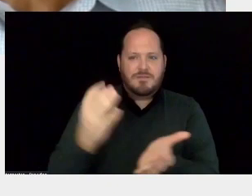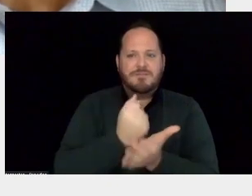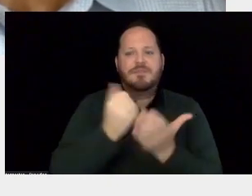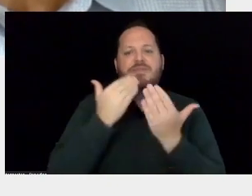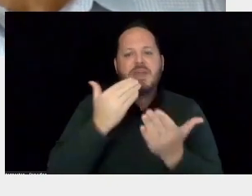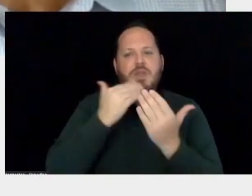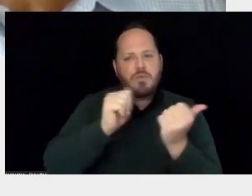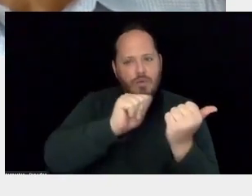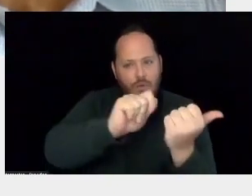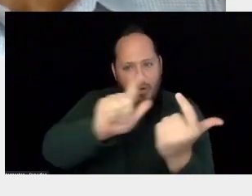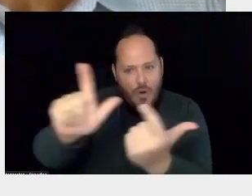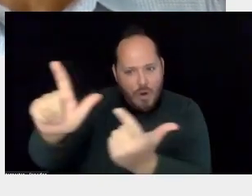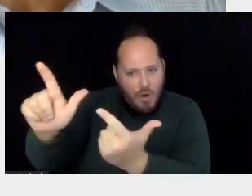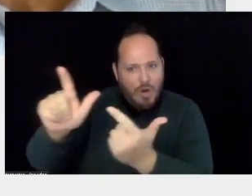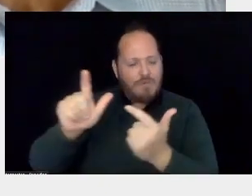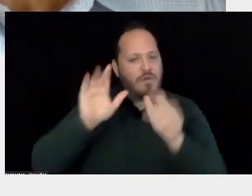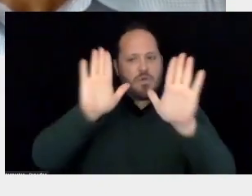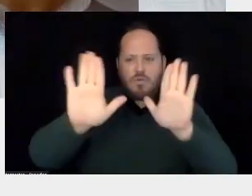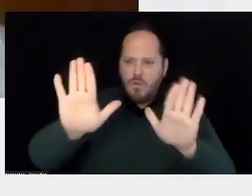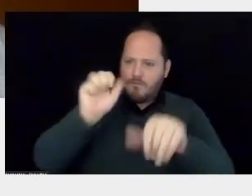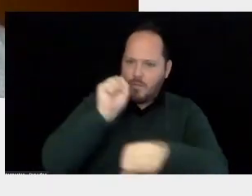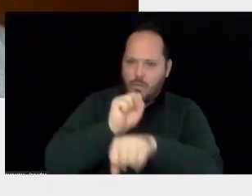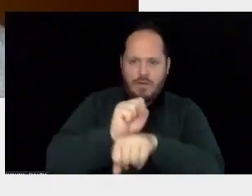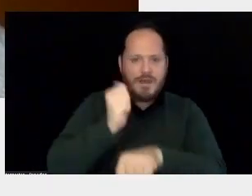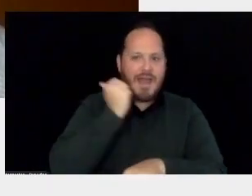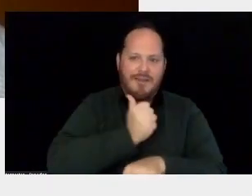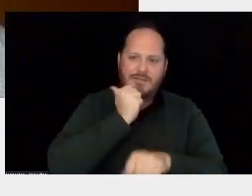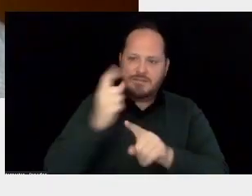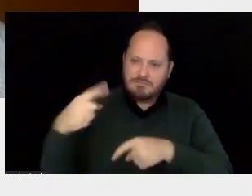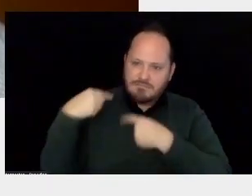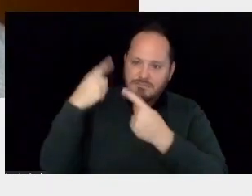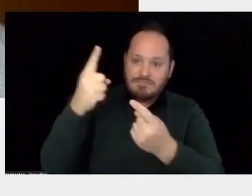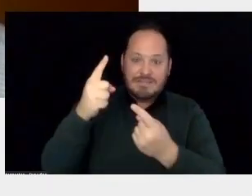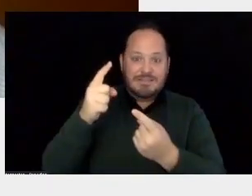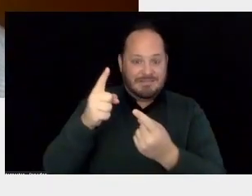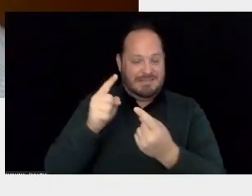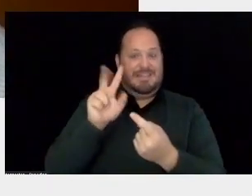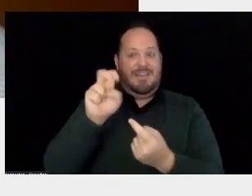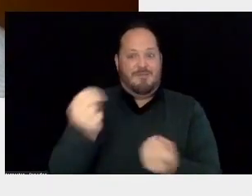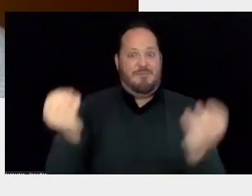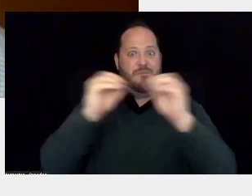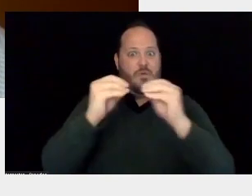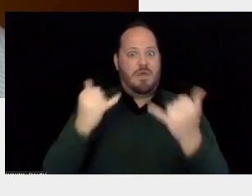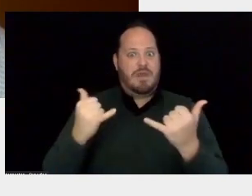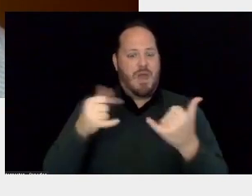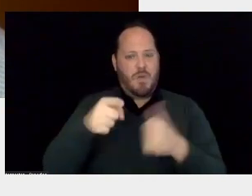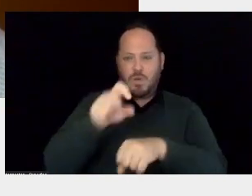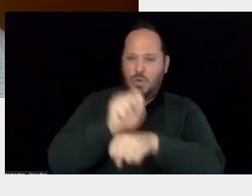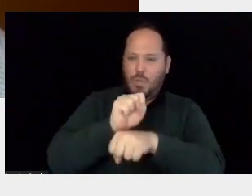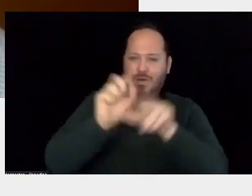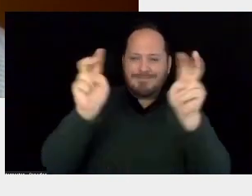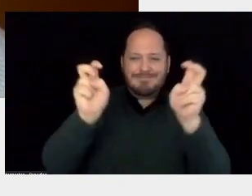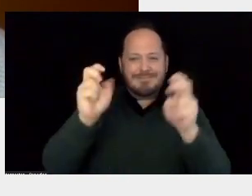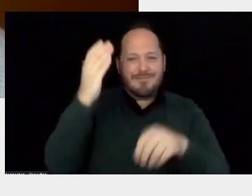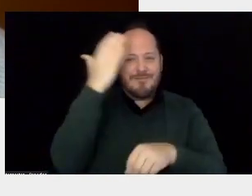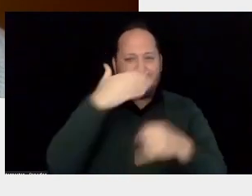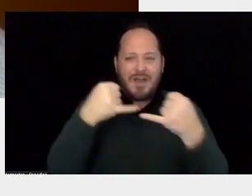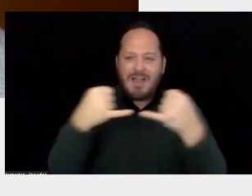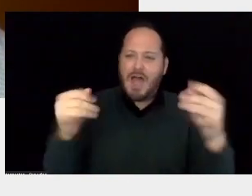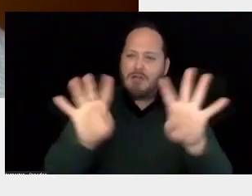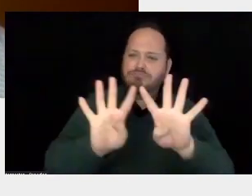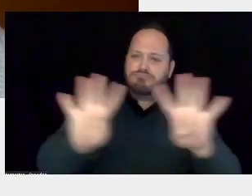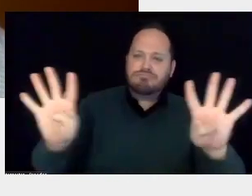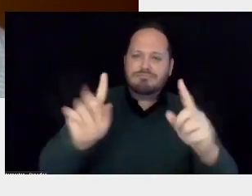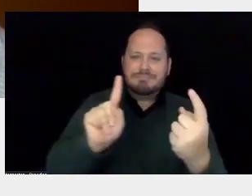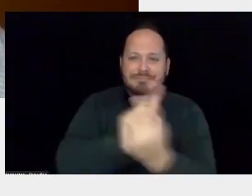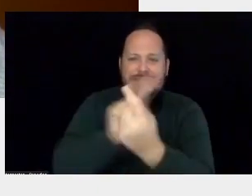for the incredible work that you all do daily, and particularly right now, as you're very close to those front lines across the state that people are talking